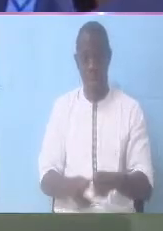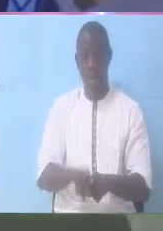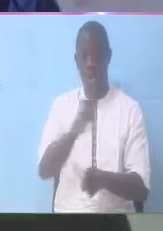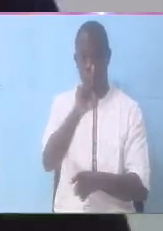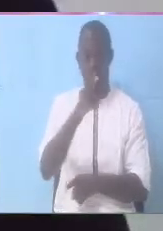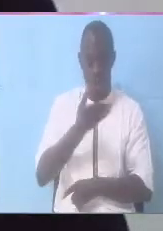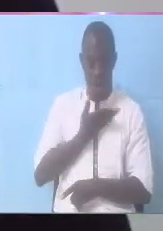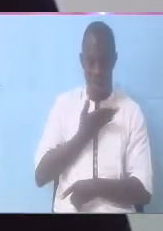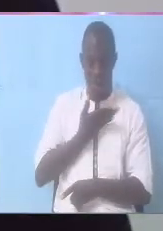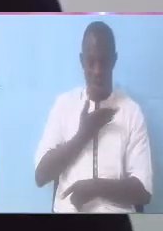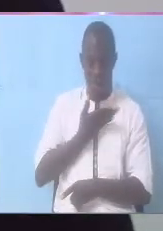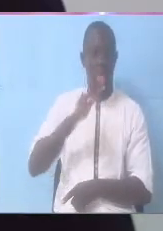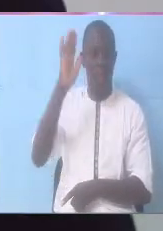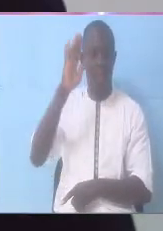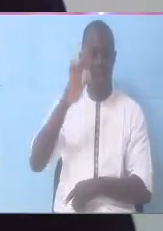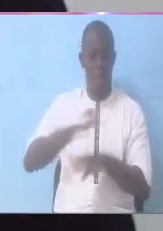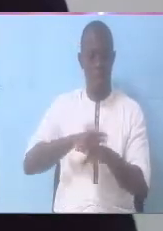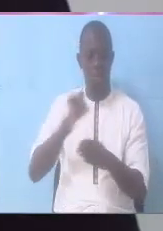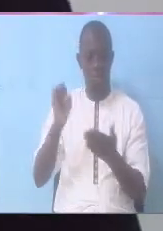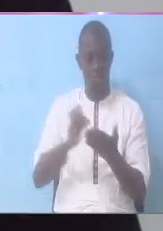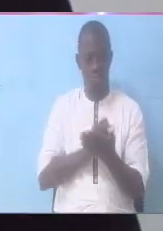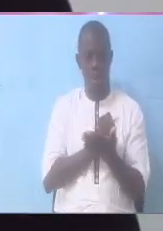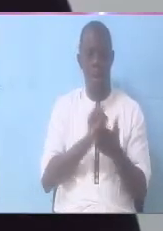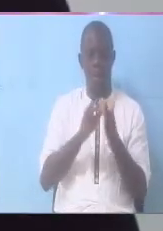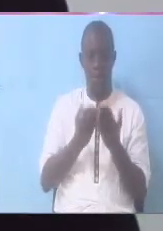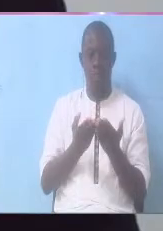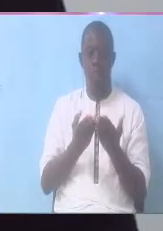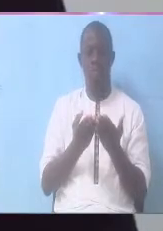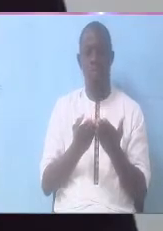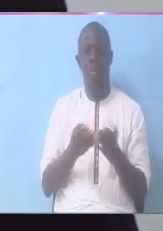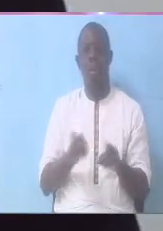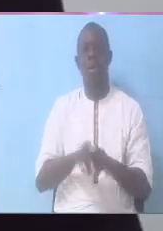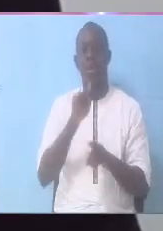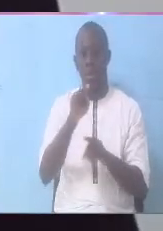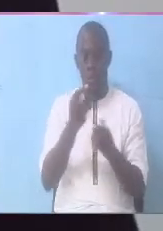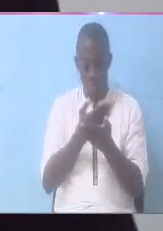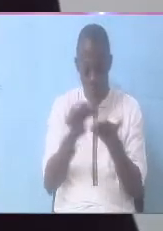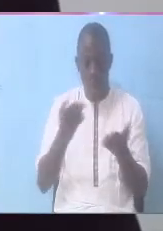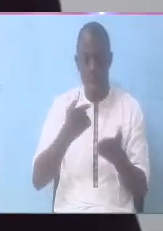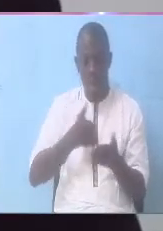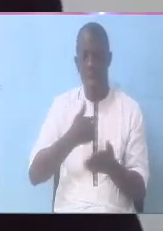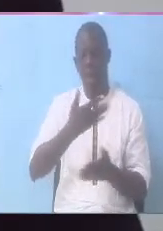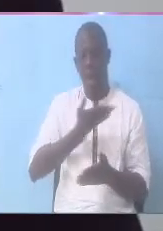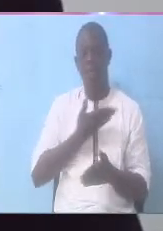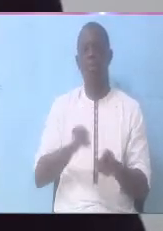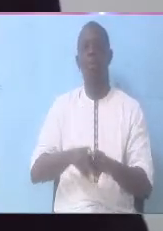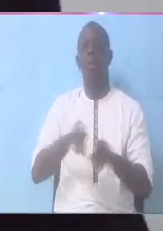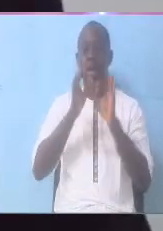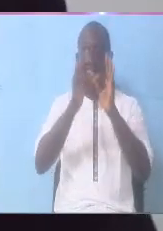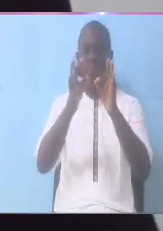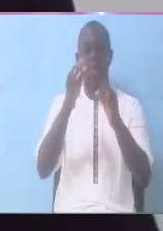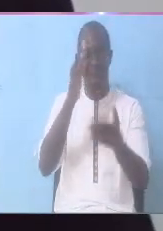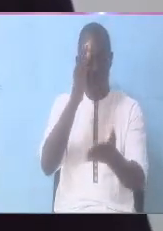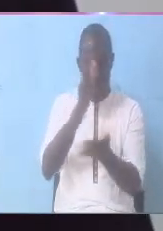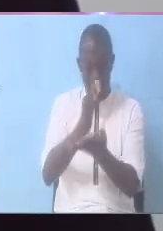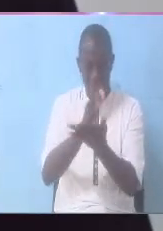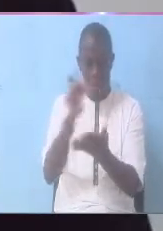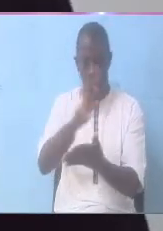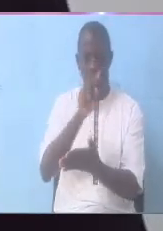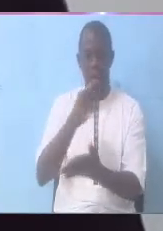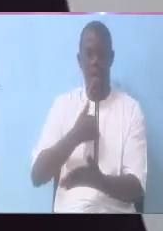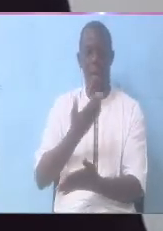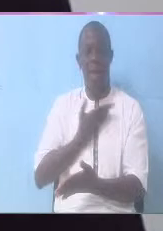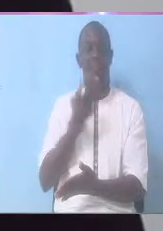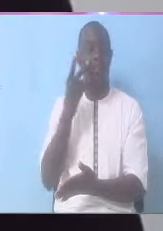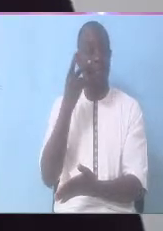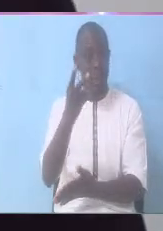Quran. That's why I have to repeat exactly what I heard, what I see, not to say, yes, he said this, he